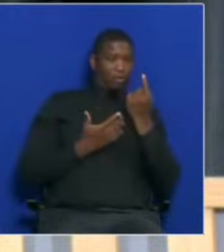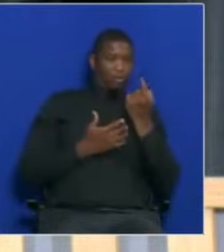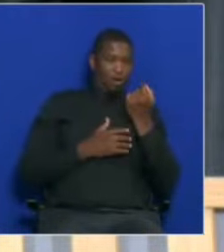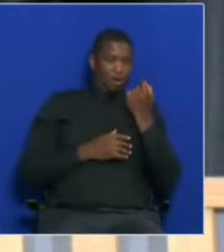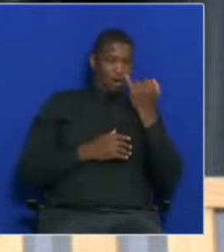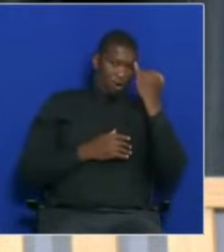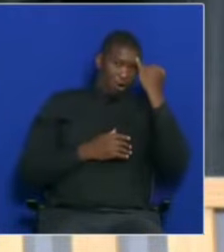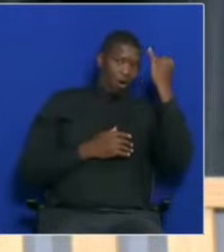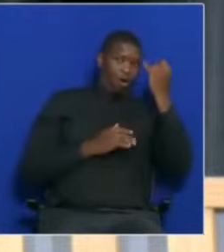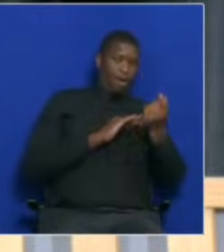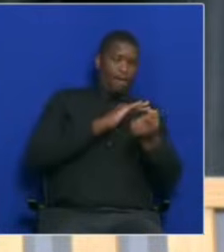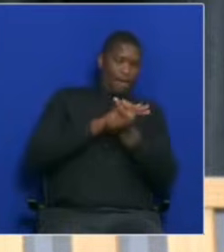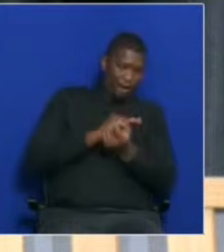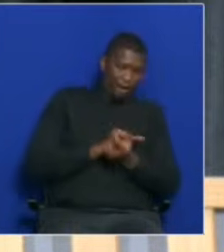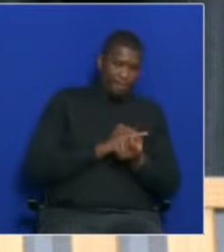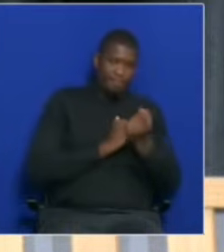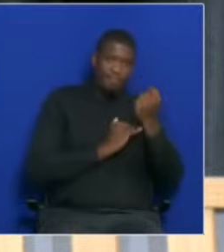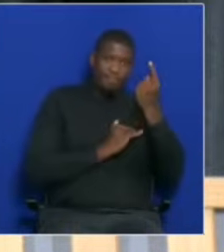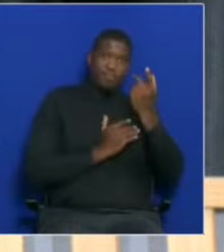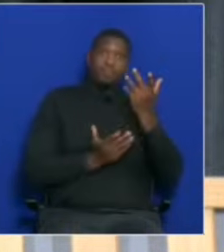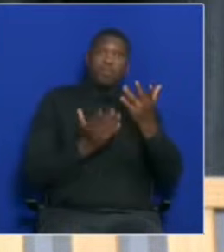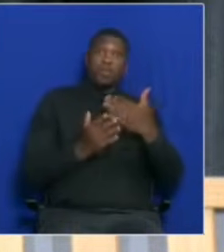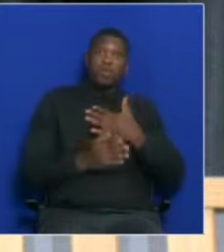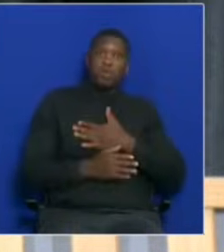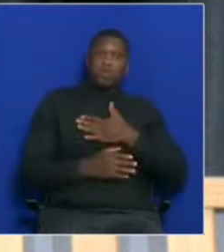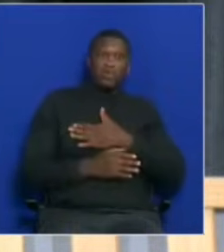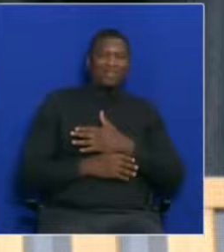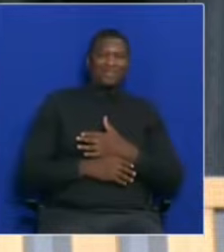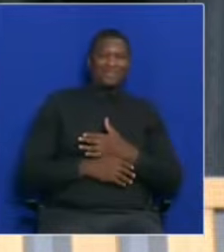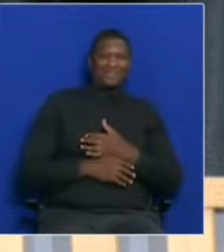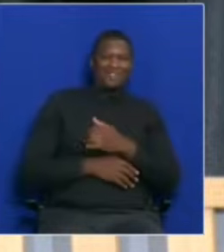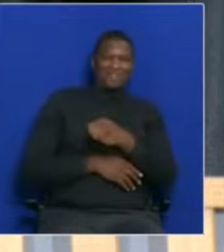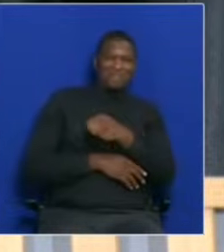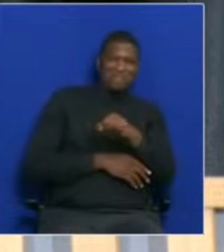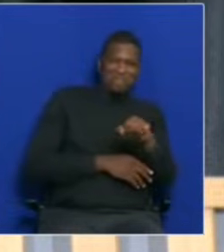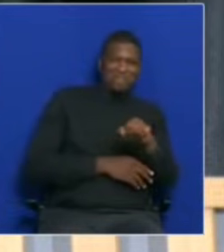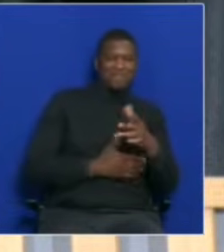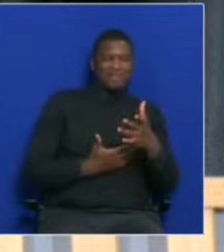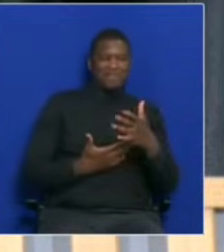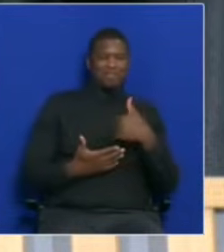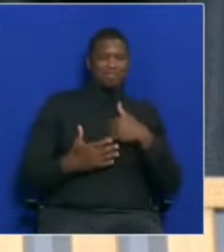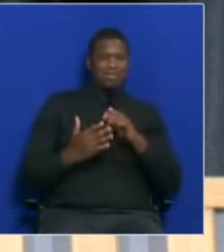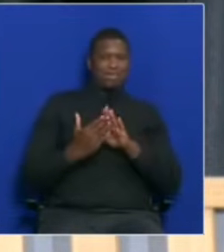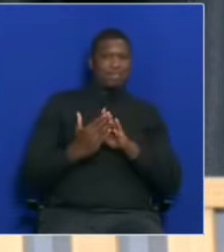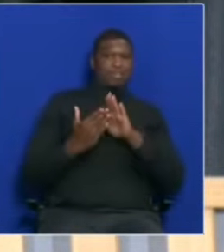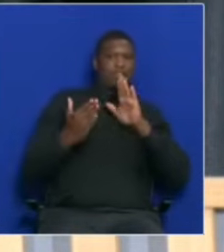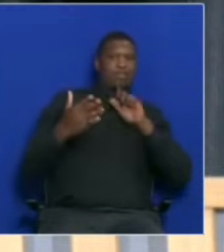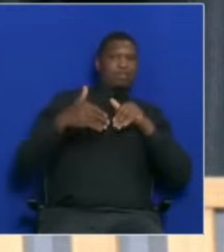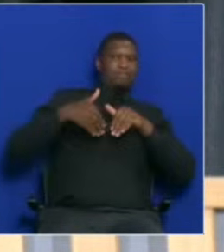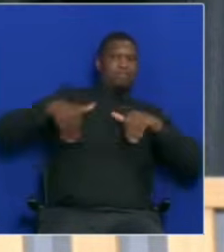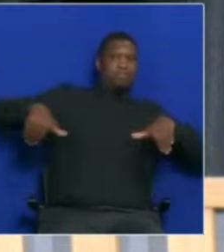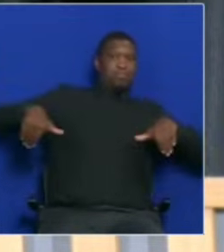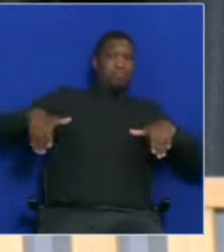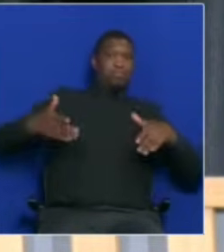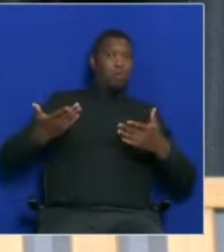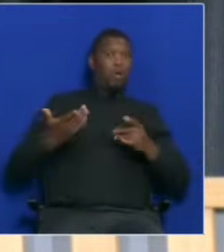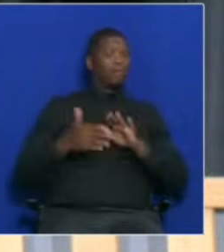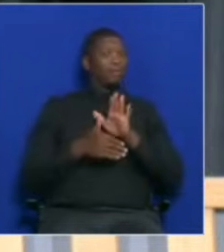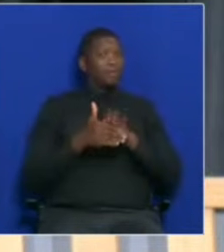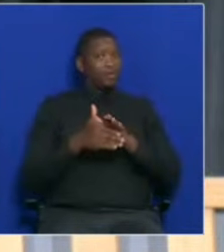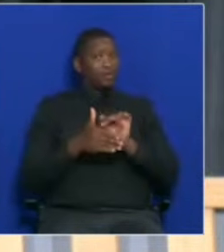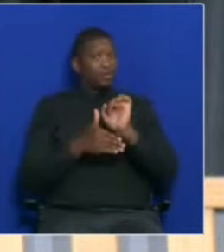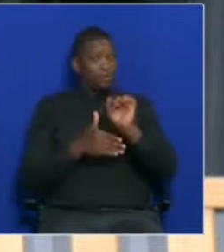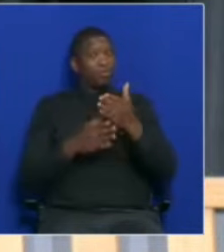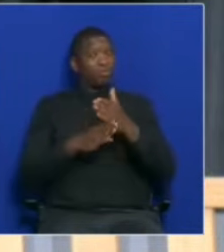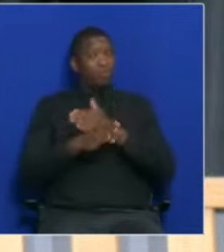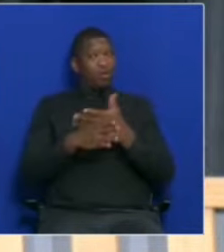what you may have disapproved. You may have decided to distance yourself from it for the reasons that you've given and any